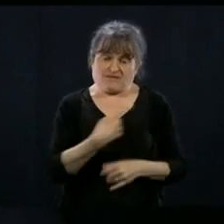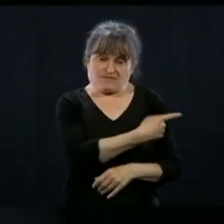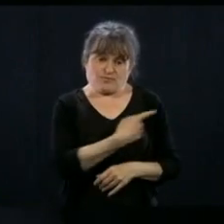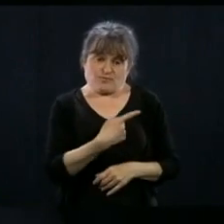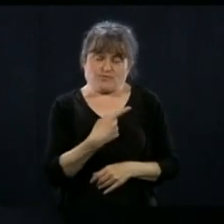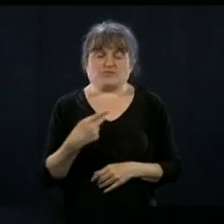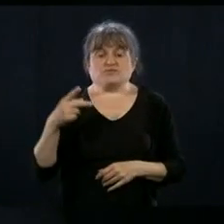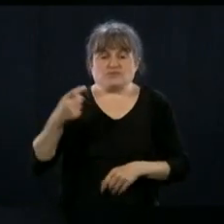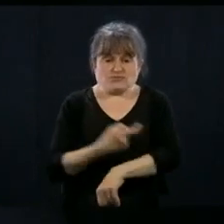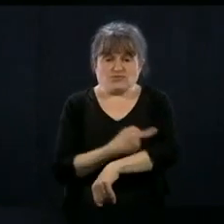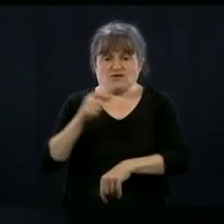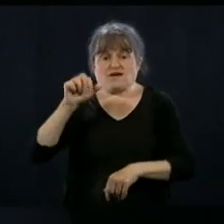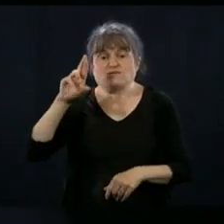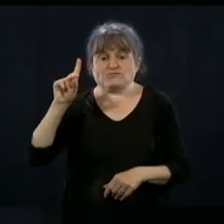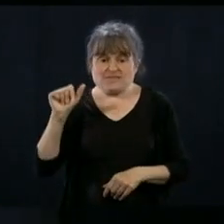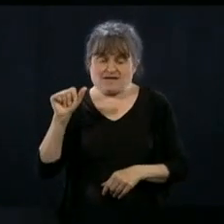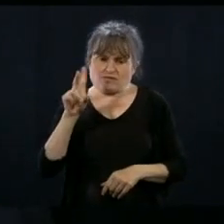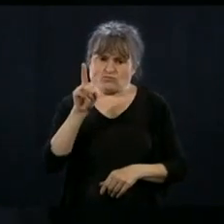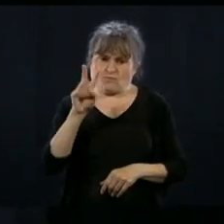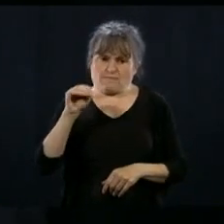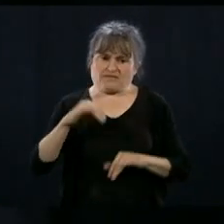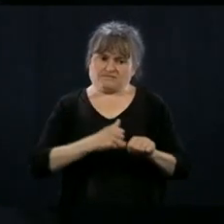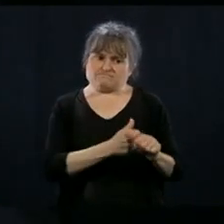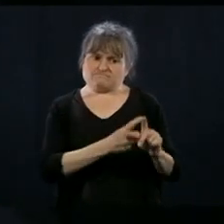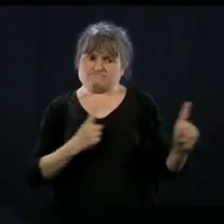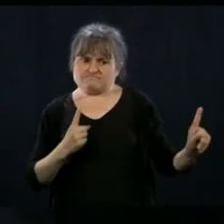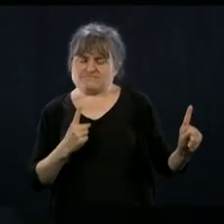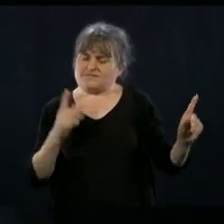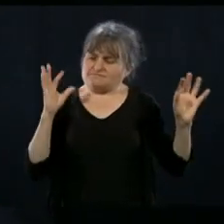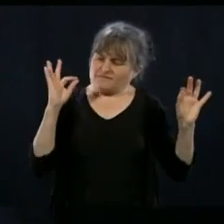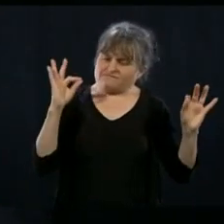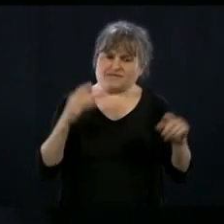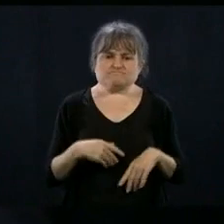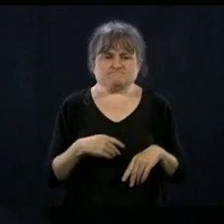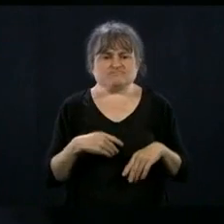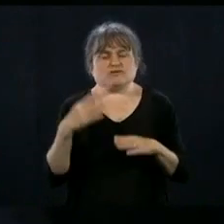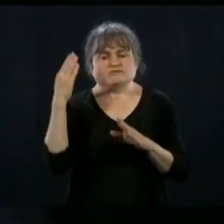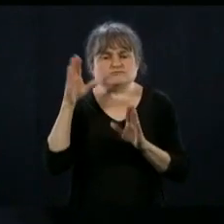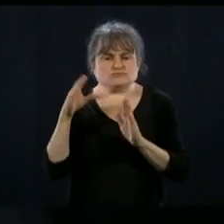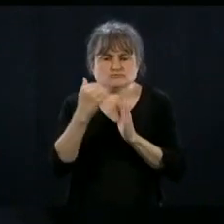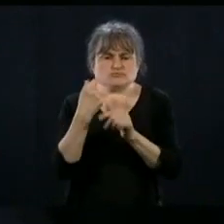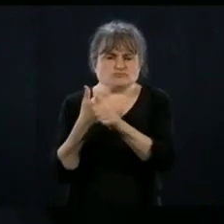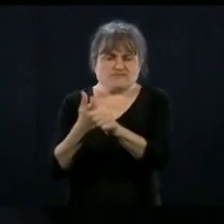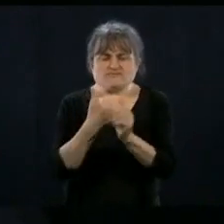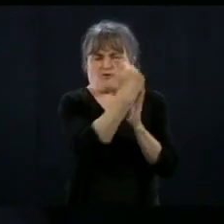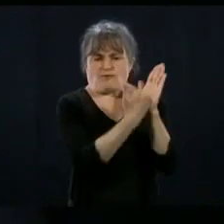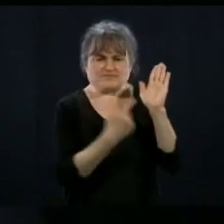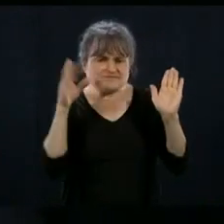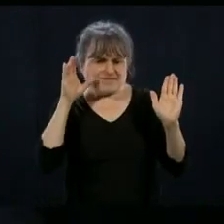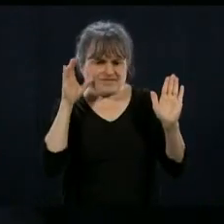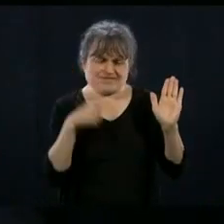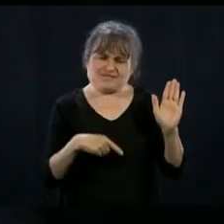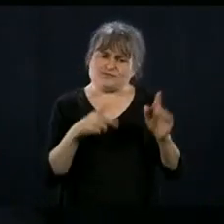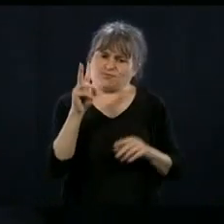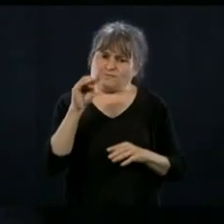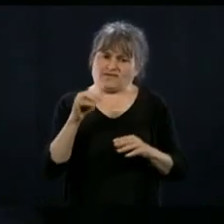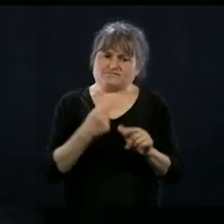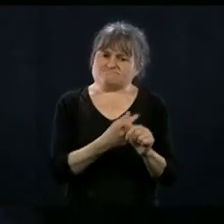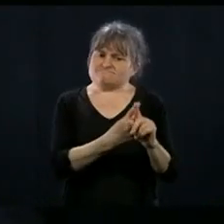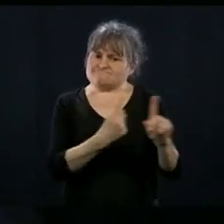meters away from me. So we're respecting the guidelines. Let me start with the numbers of the past day. We